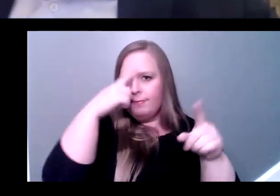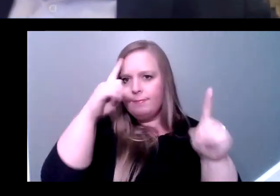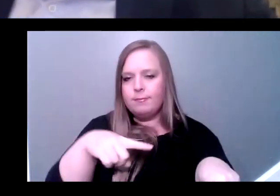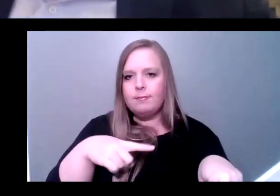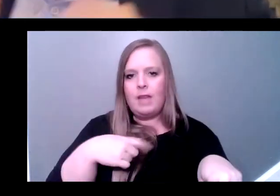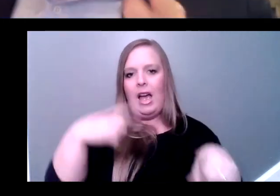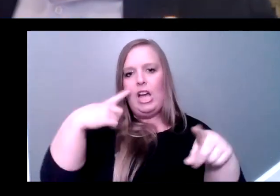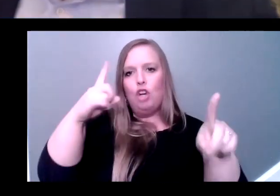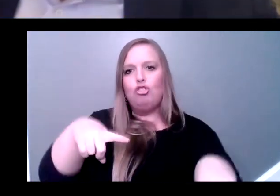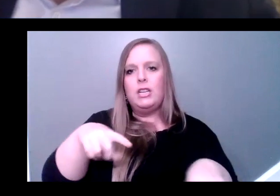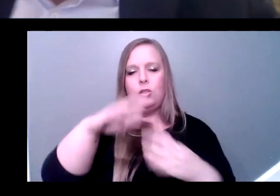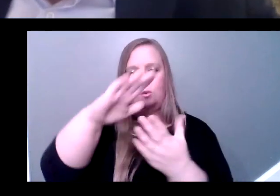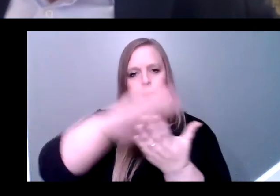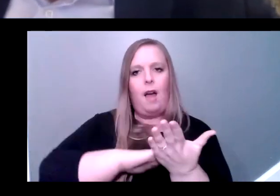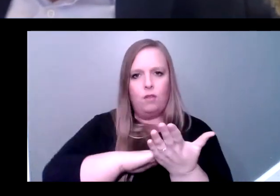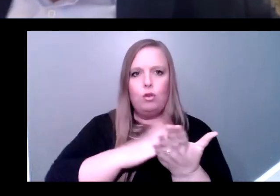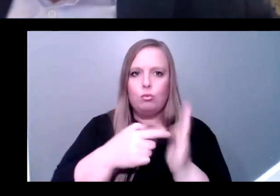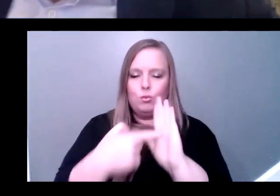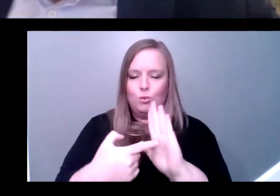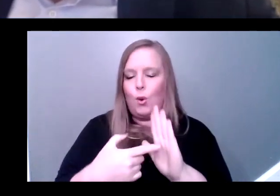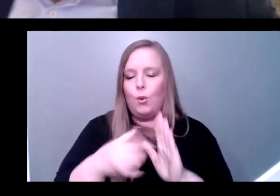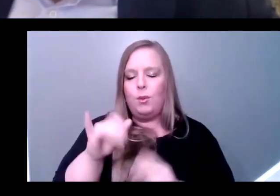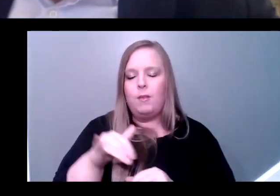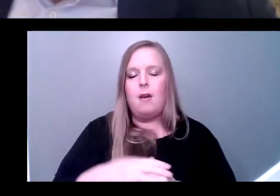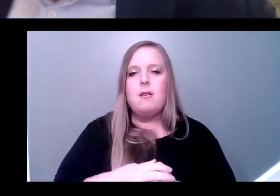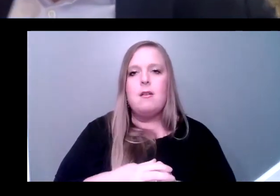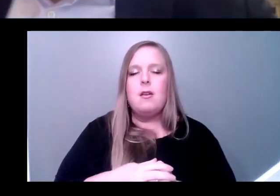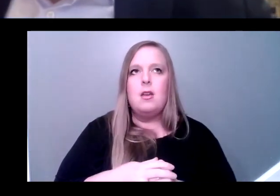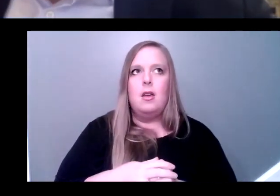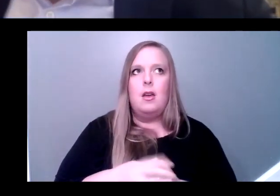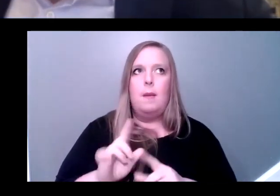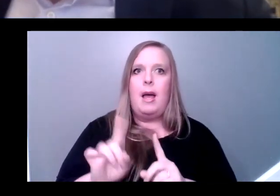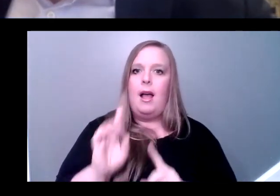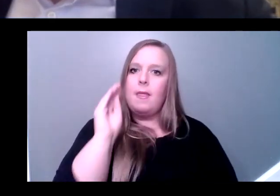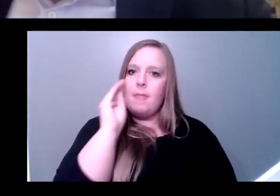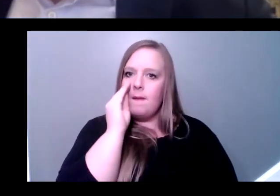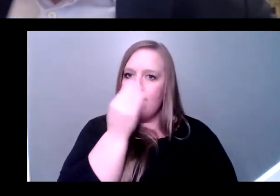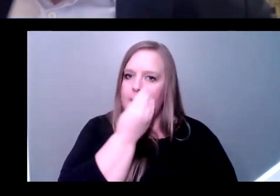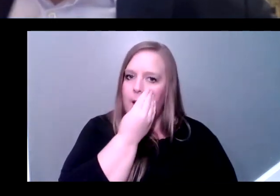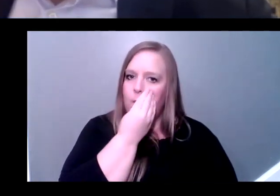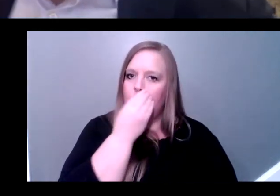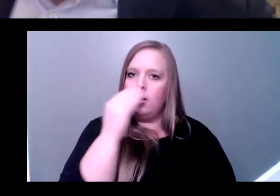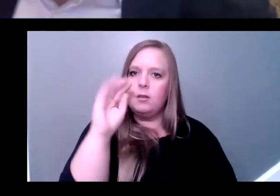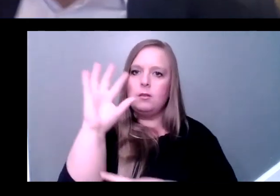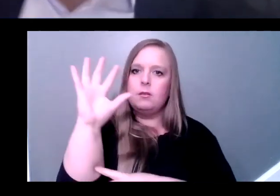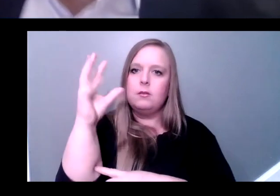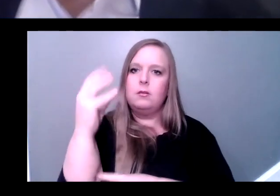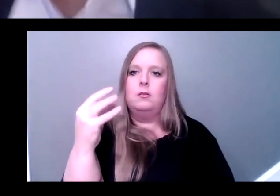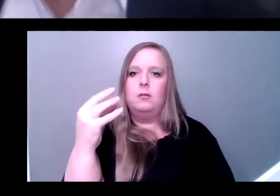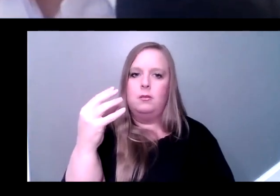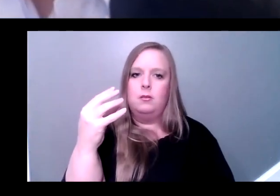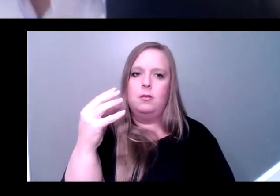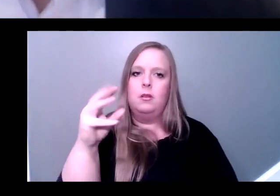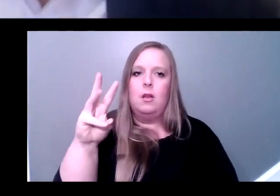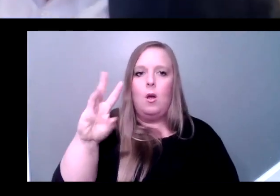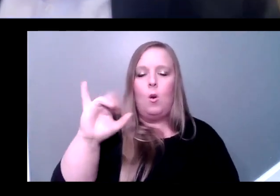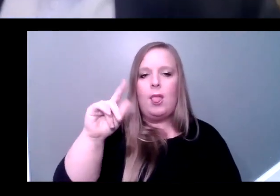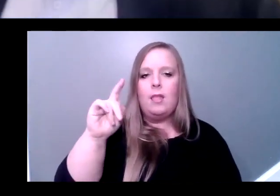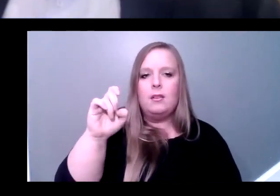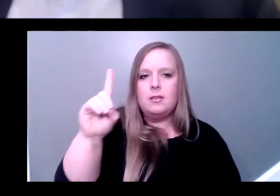Srpska. It is certainly representative of discrimination against Bosniaks who returned to their homes in what is